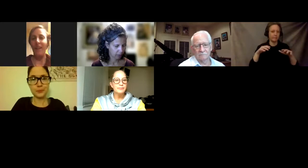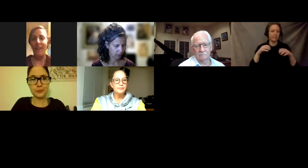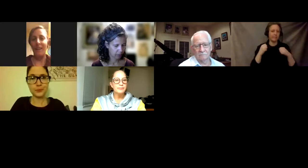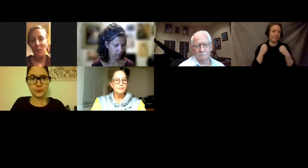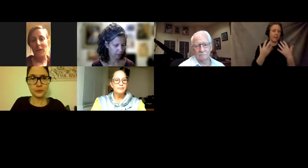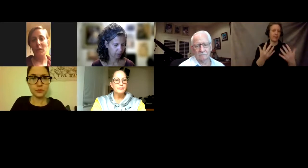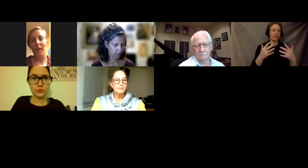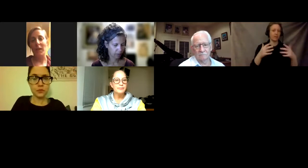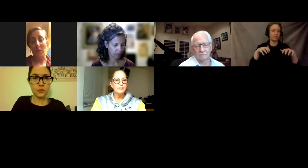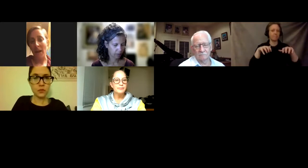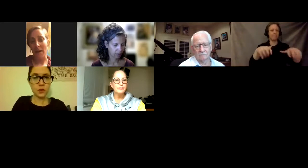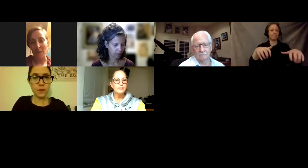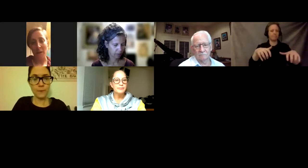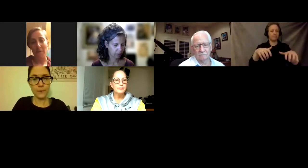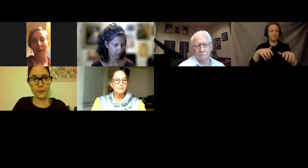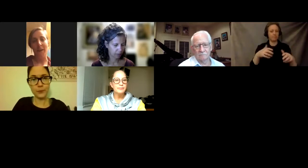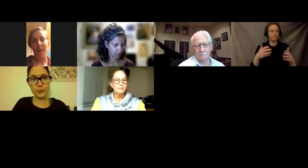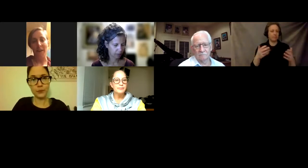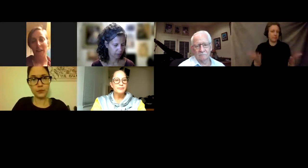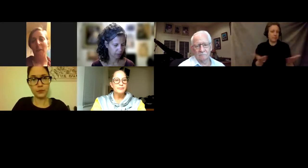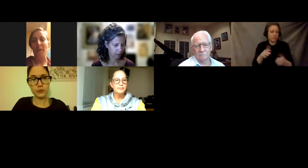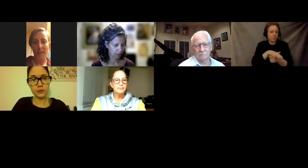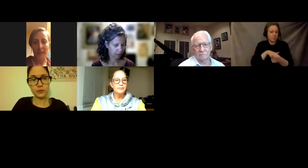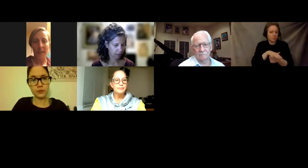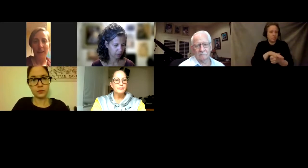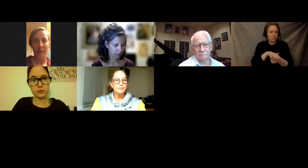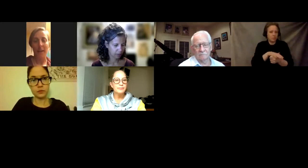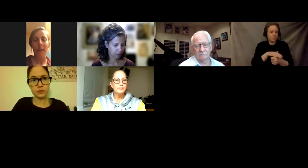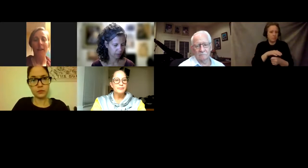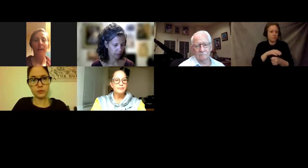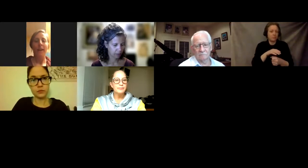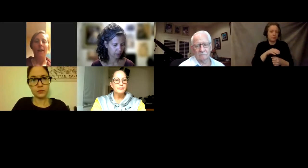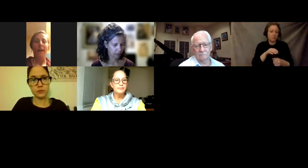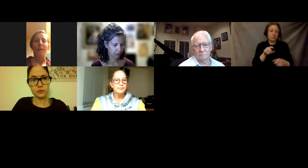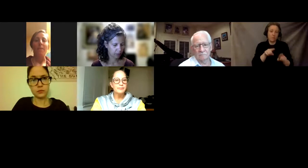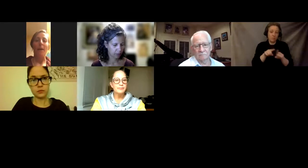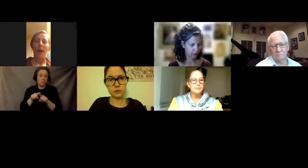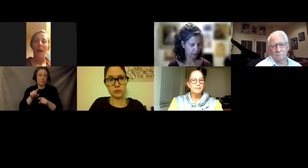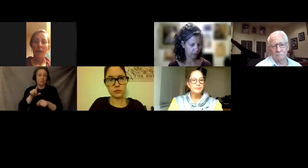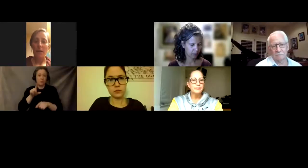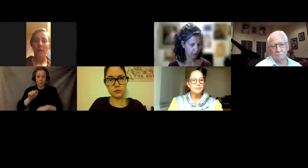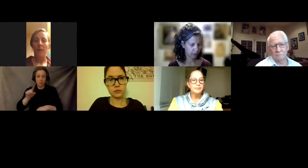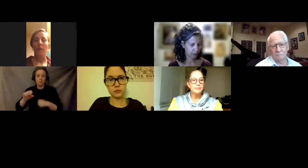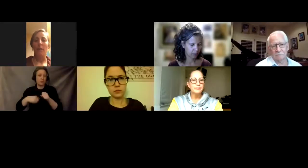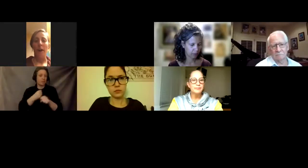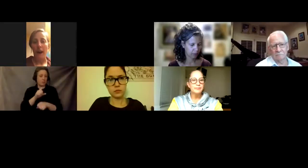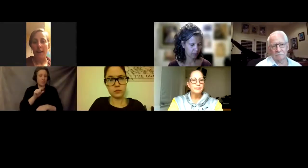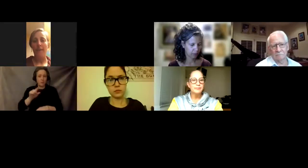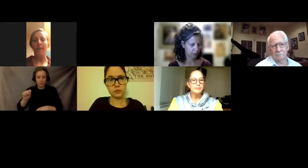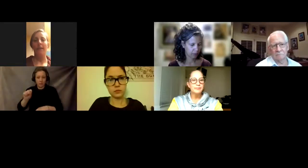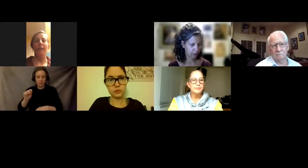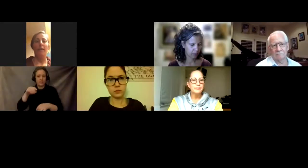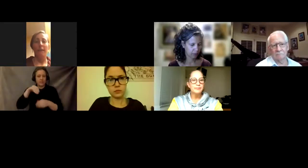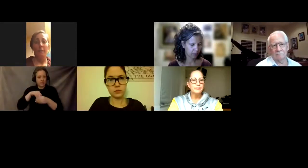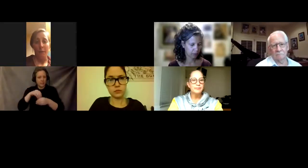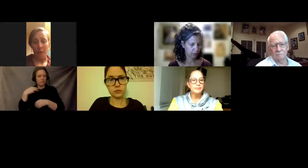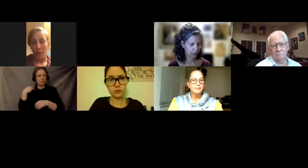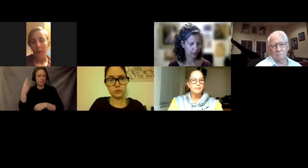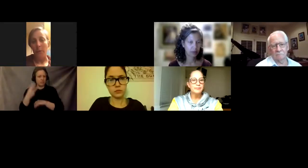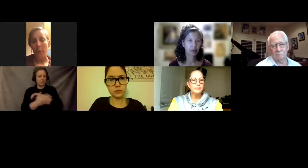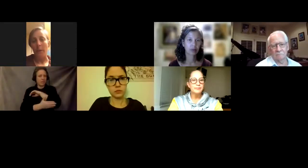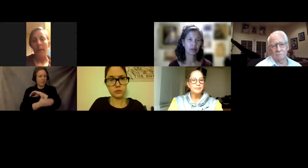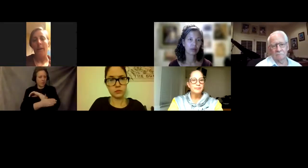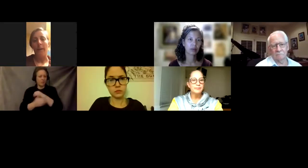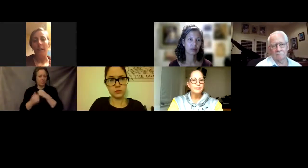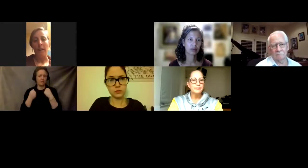including in 2020 when we had the wildfire here in Washington County. I wanted to ask for